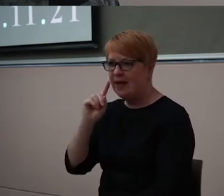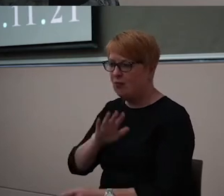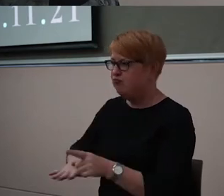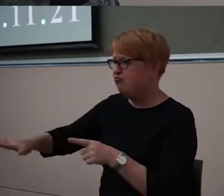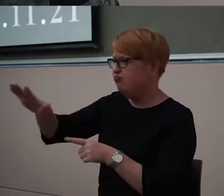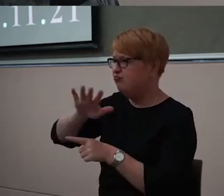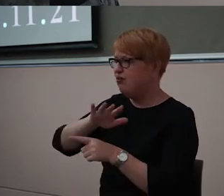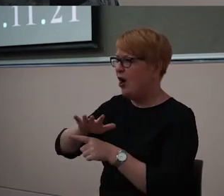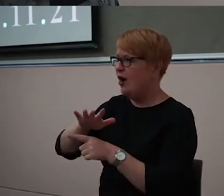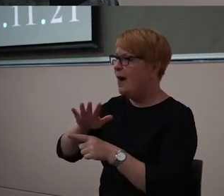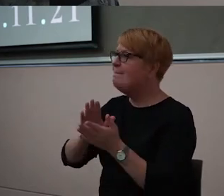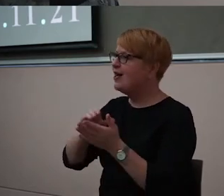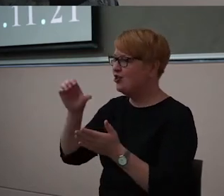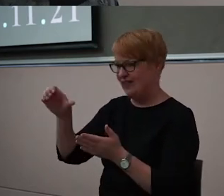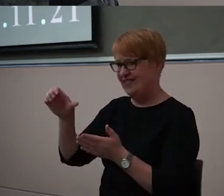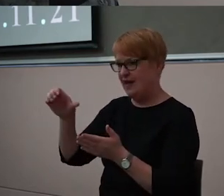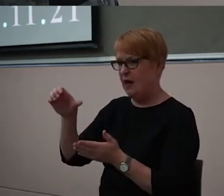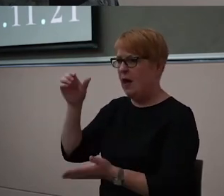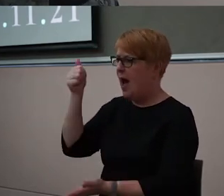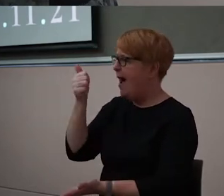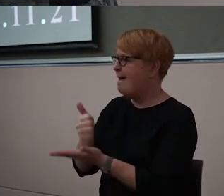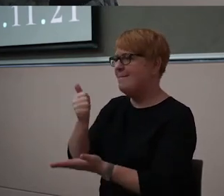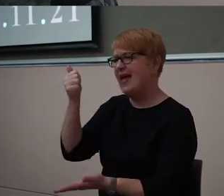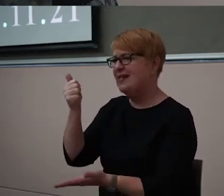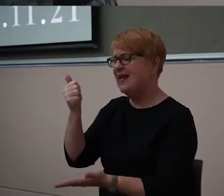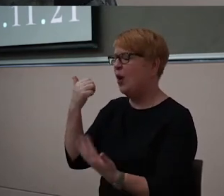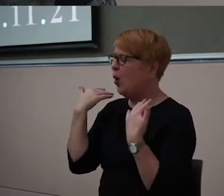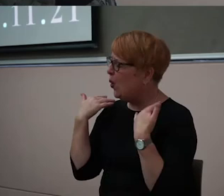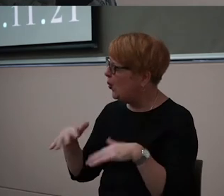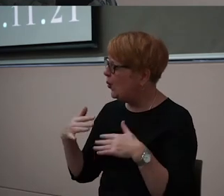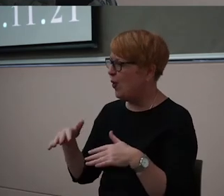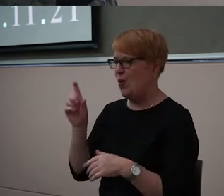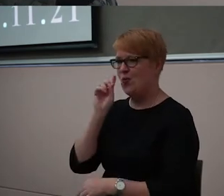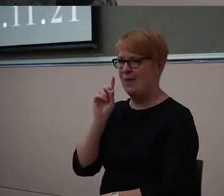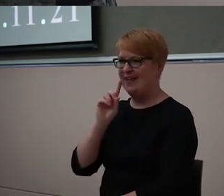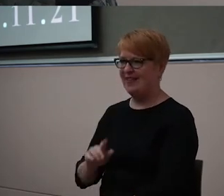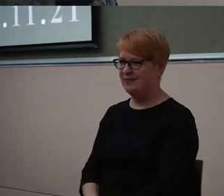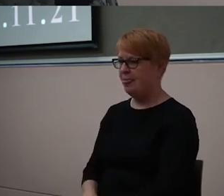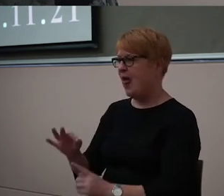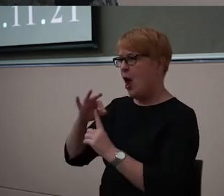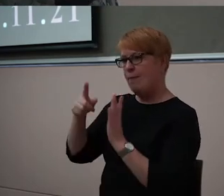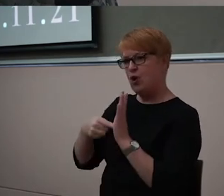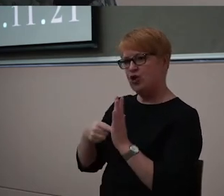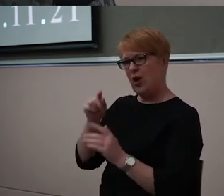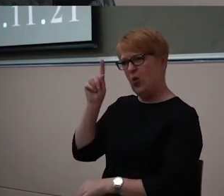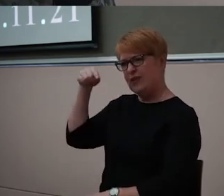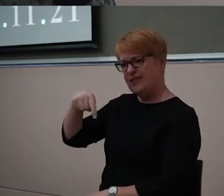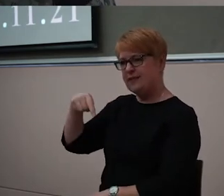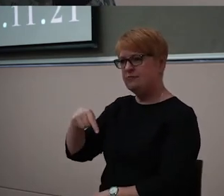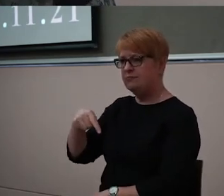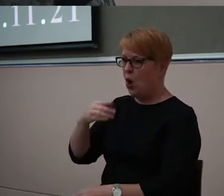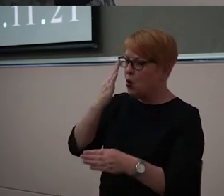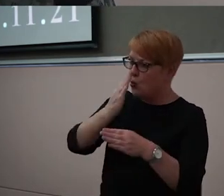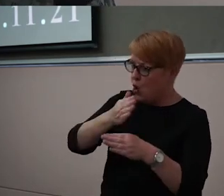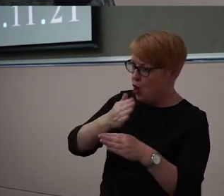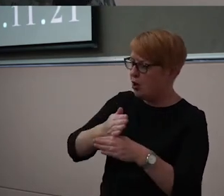Manchester. Really amazing, inspirational women. And the project is all about work and